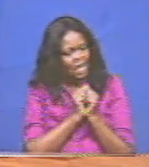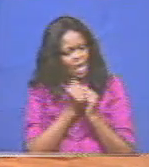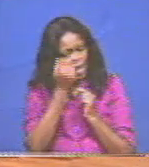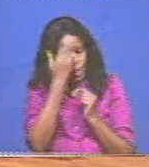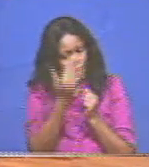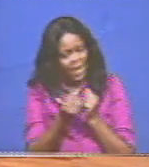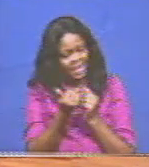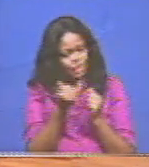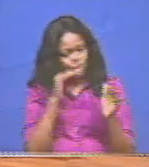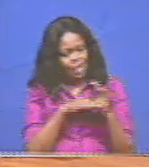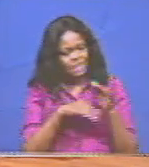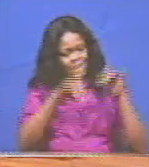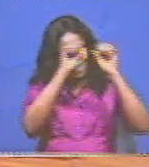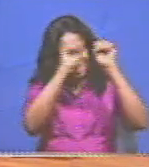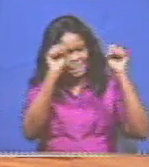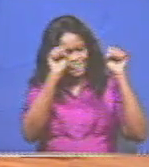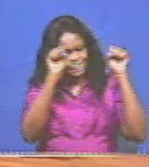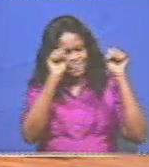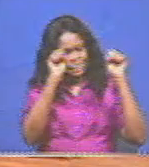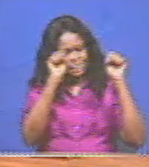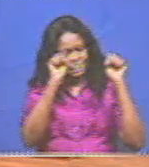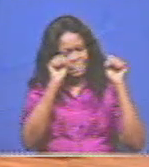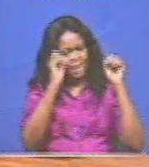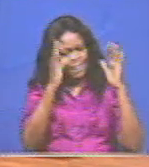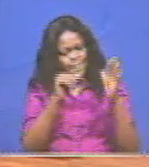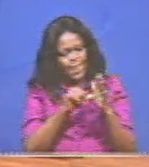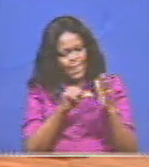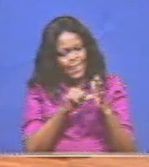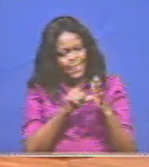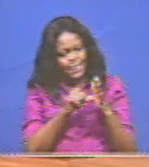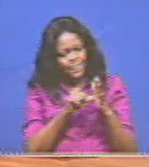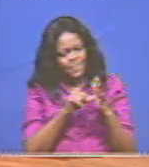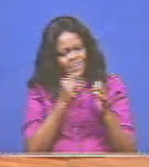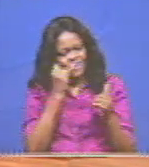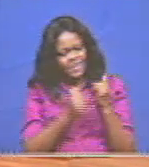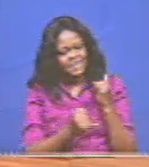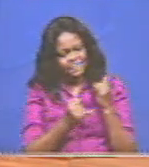to access him, as he said, is quite a big problem. As we wind up, is there